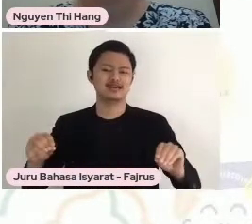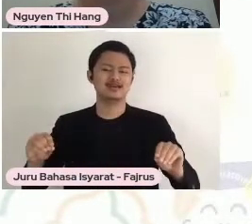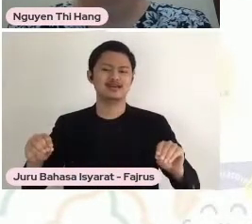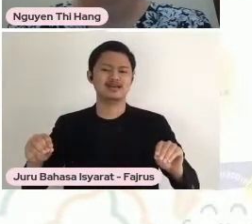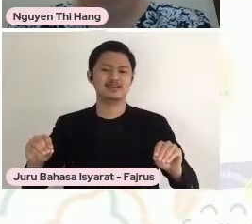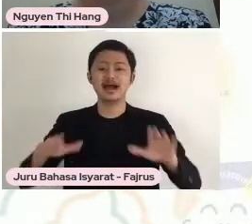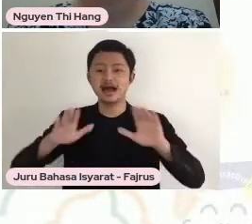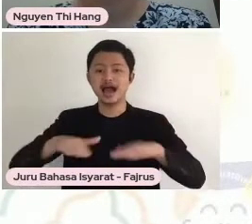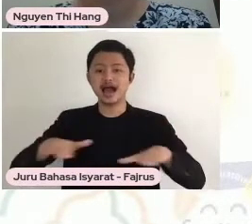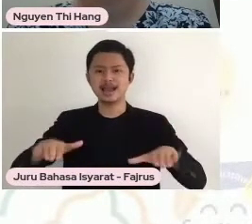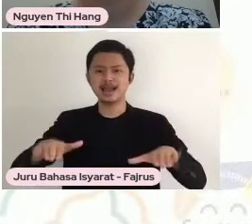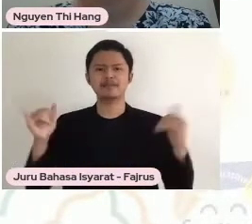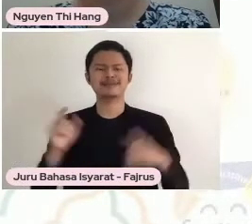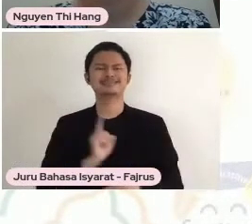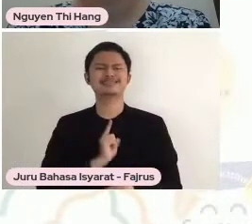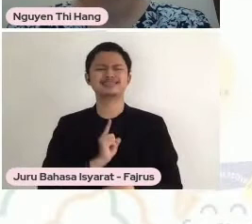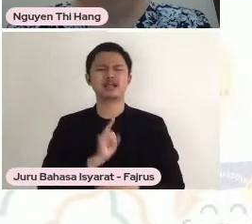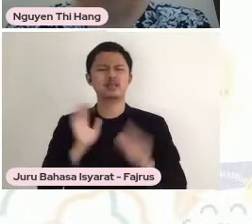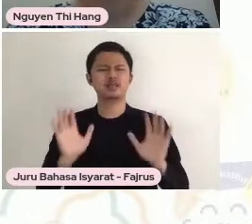bermain sendiri ini.